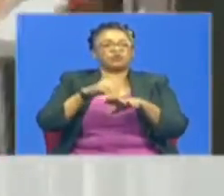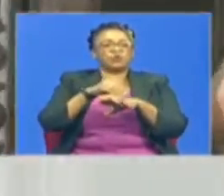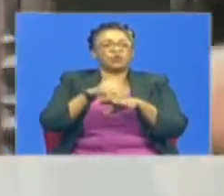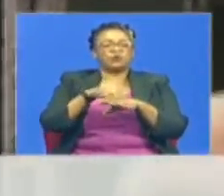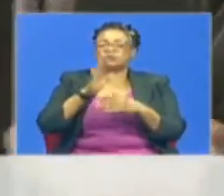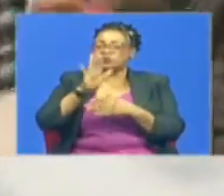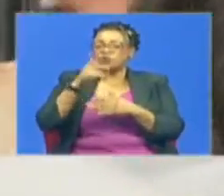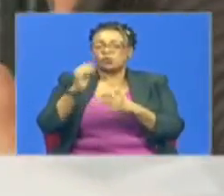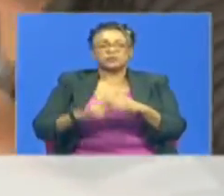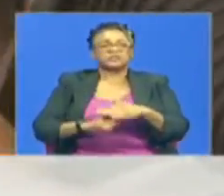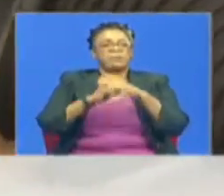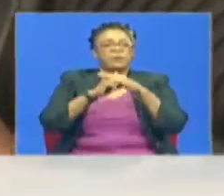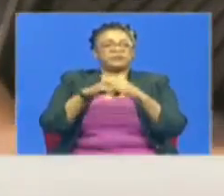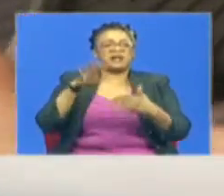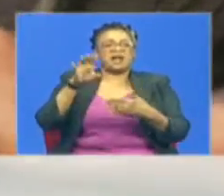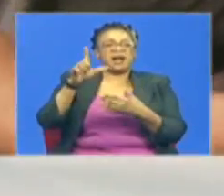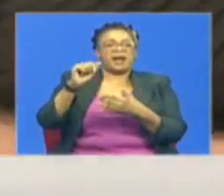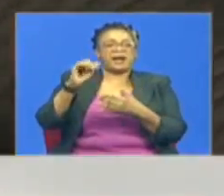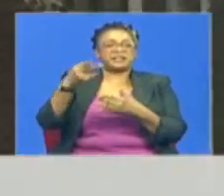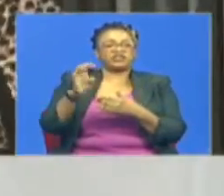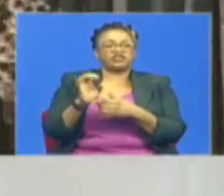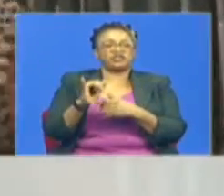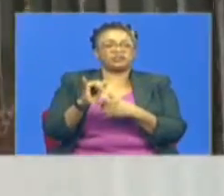support Speaker Beatrice Elachi ensued.